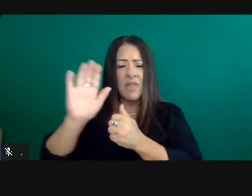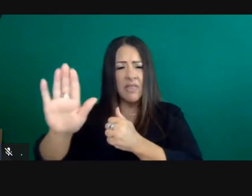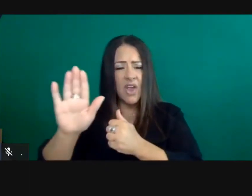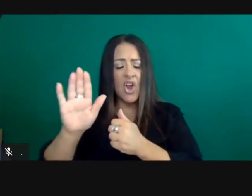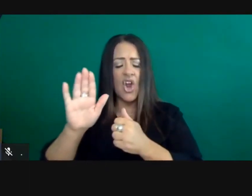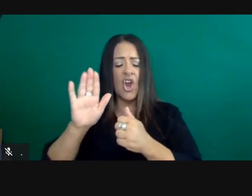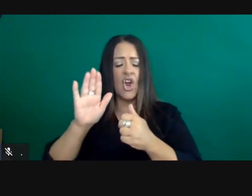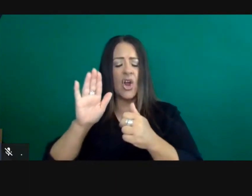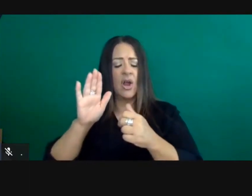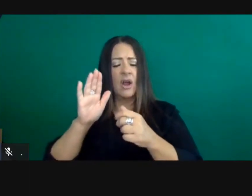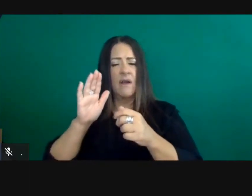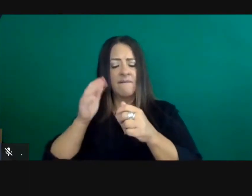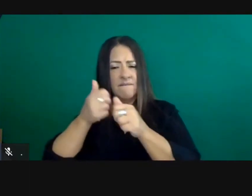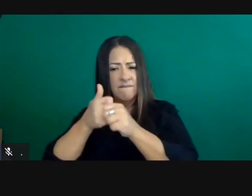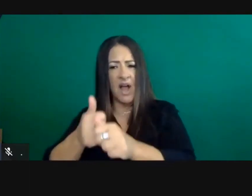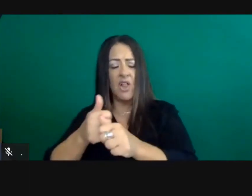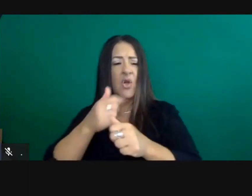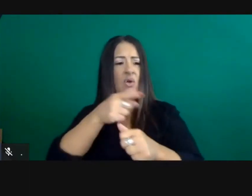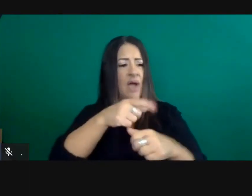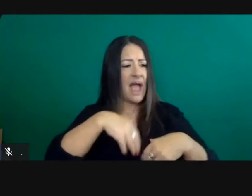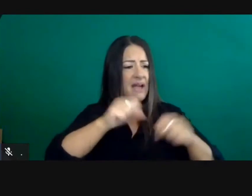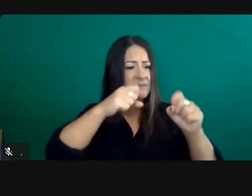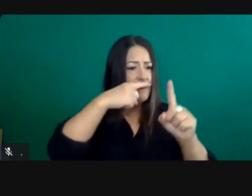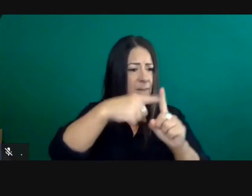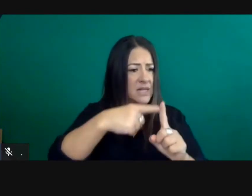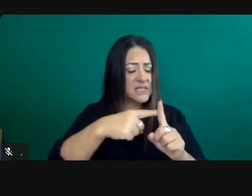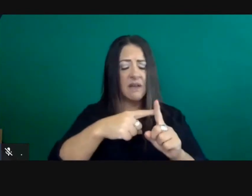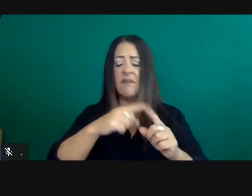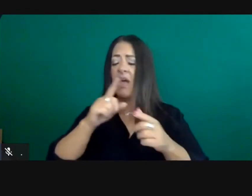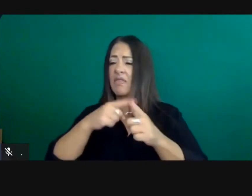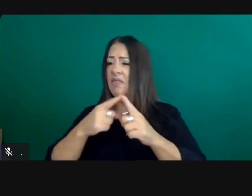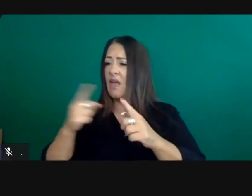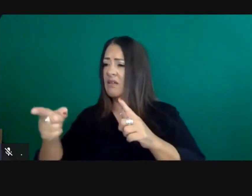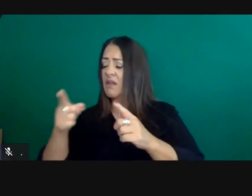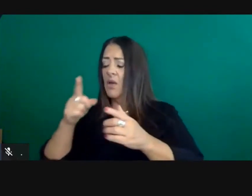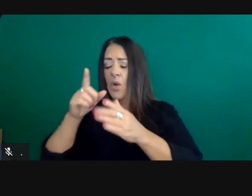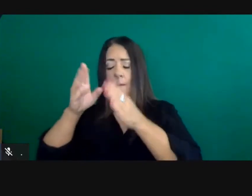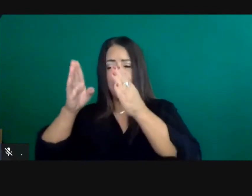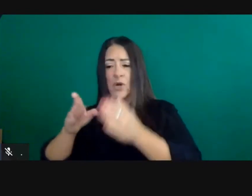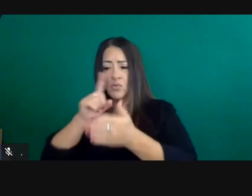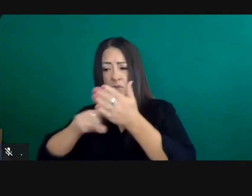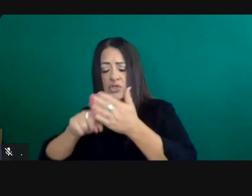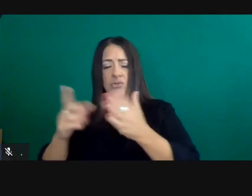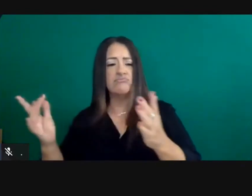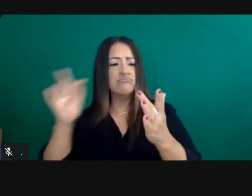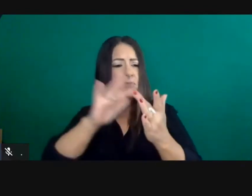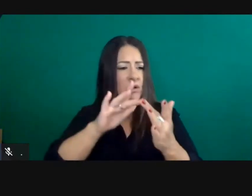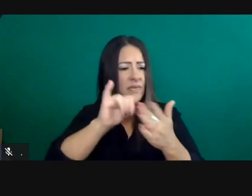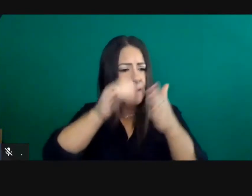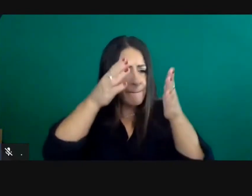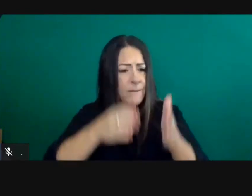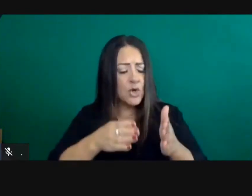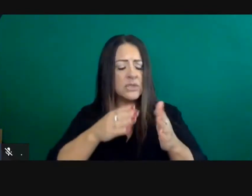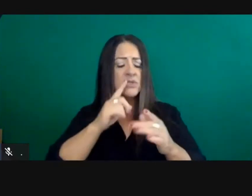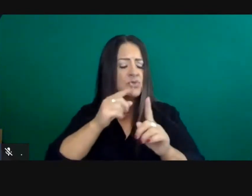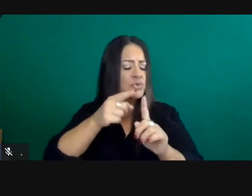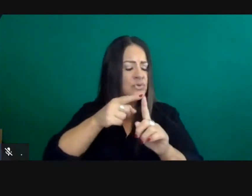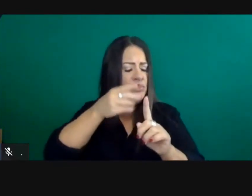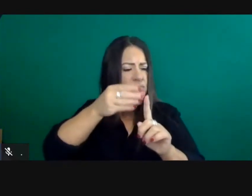in part to the decreasing case rates? And on that point, last month the governor also announced that philanthropy had raised